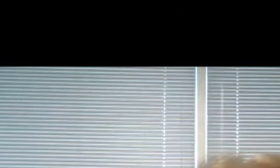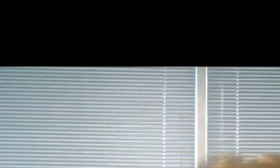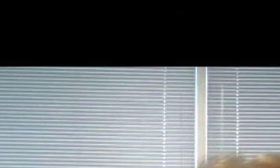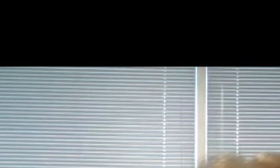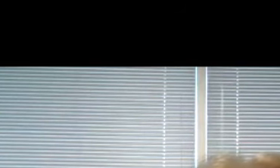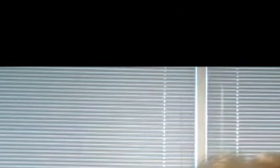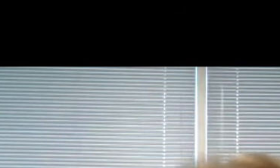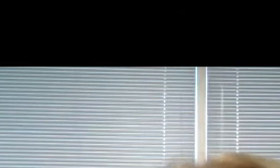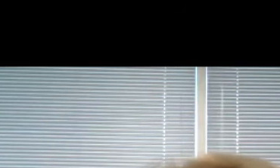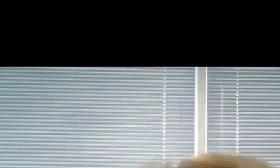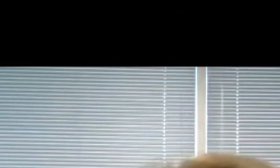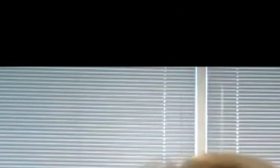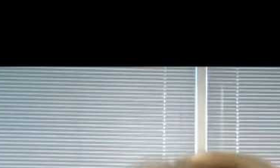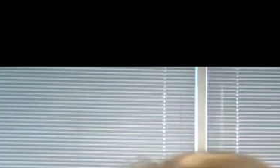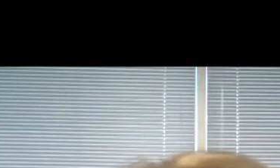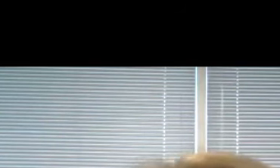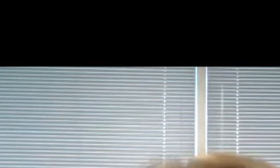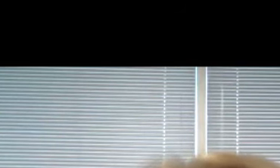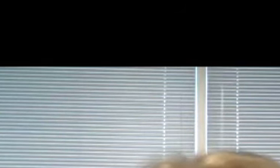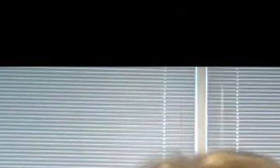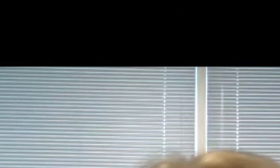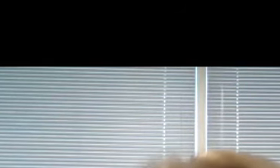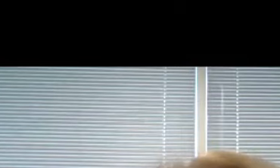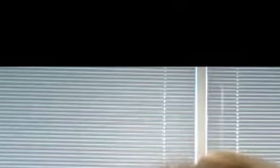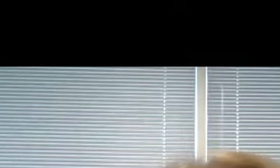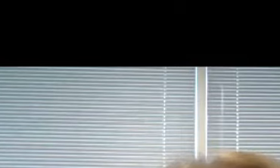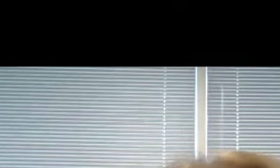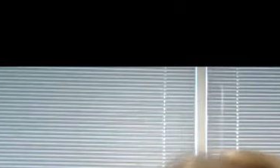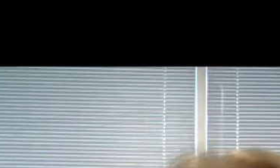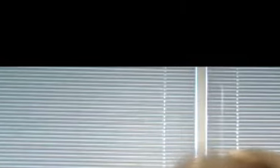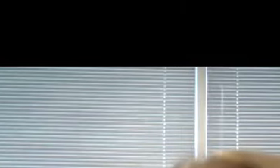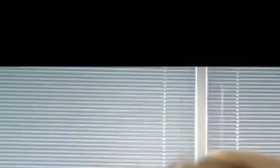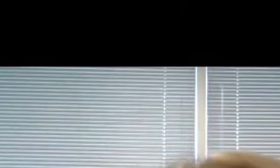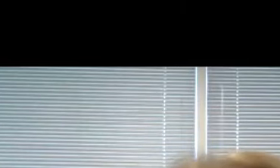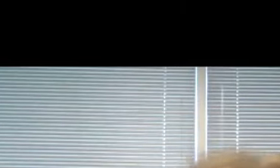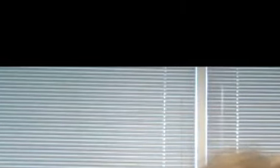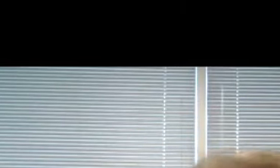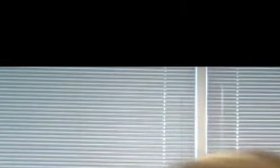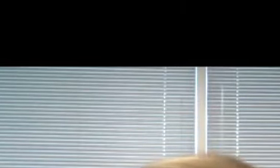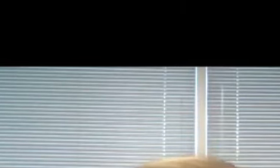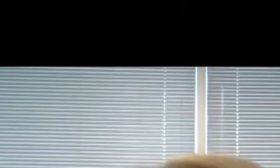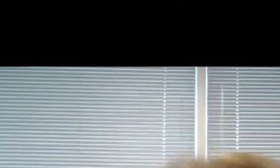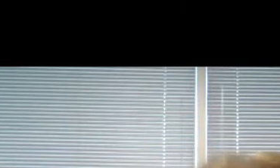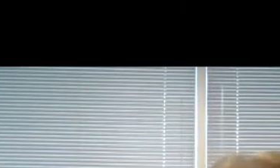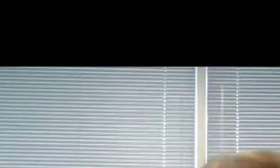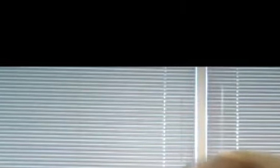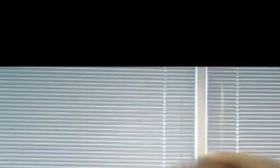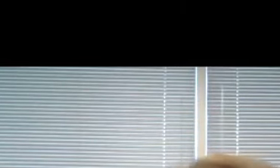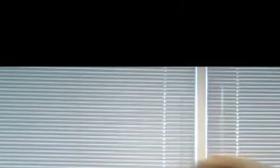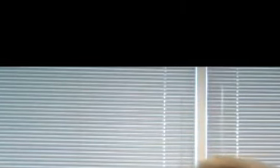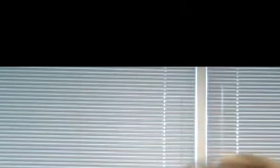actually have over 500 students in that program. The BILT members are very active. They